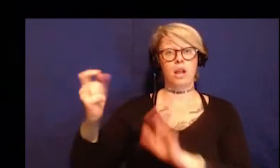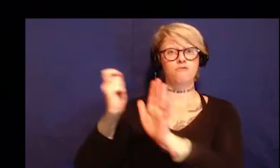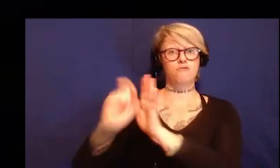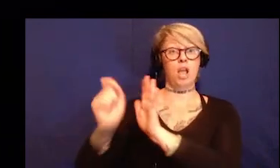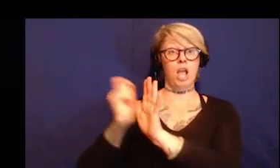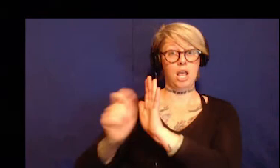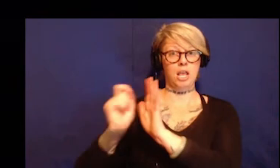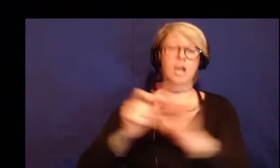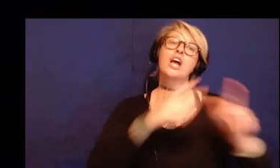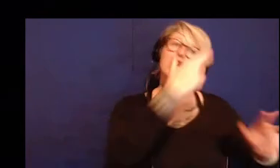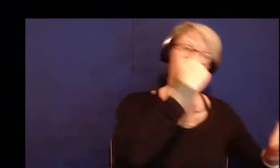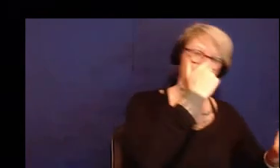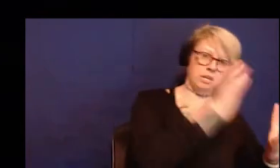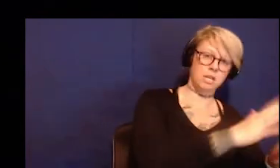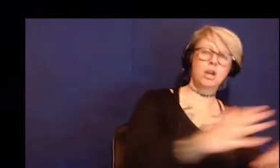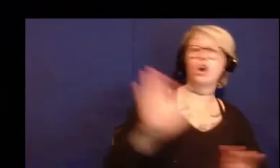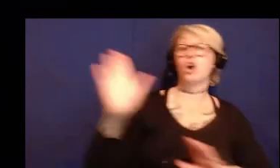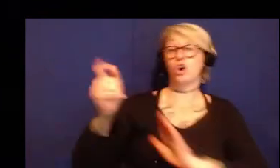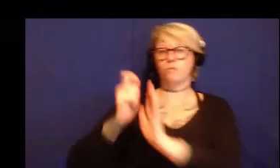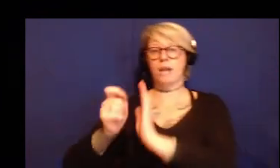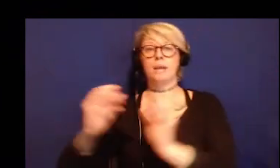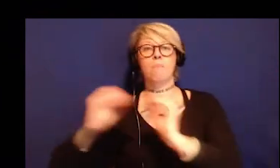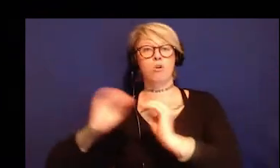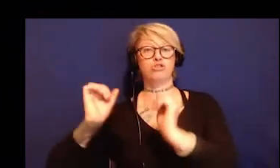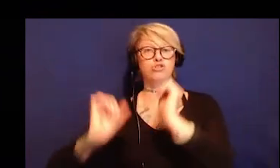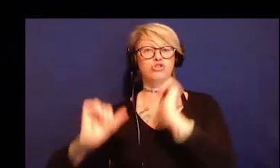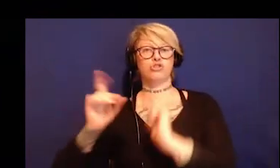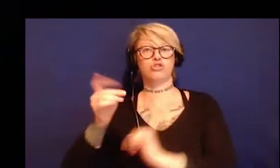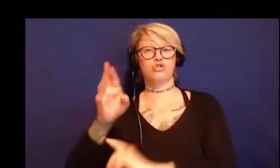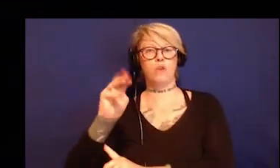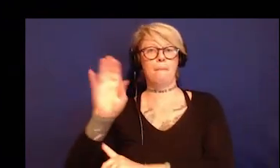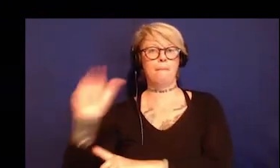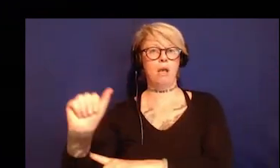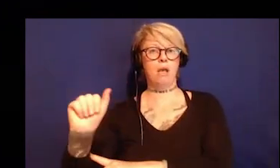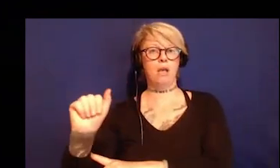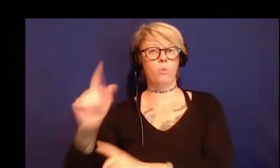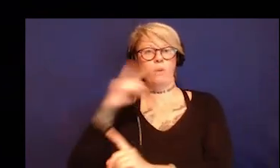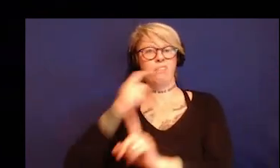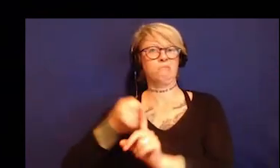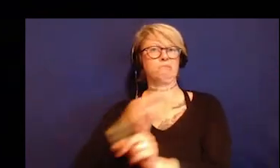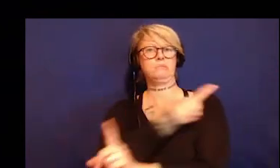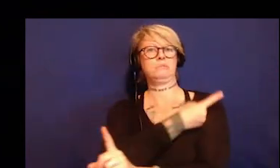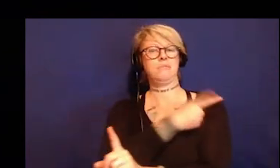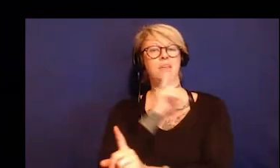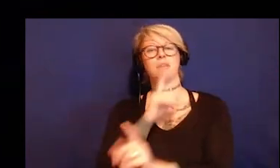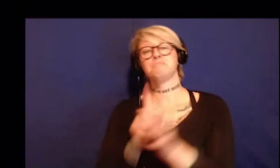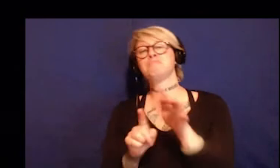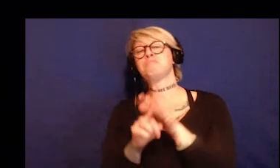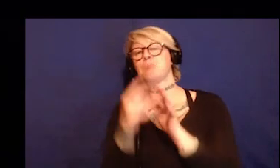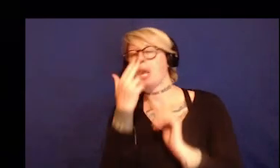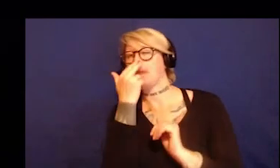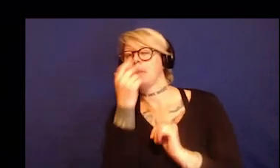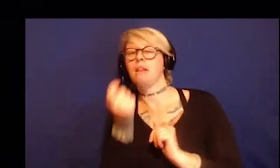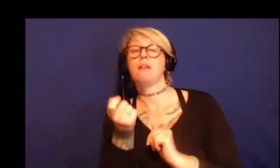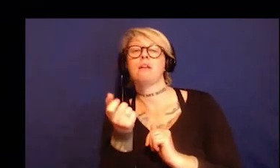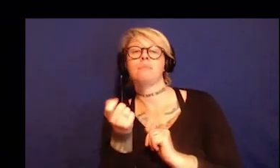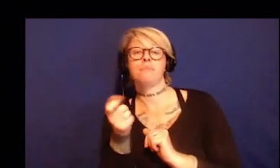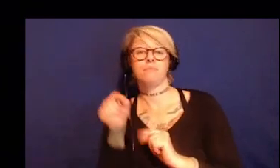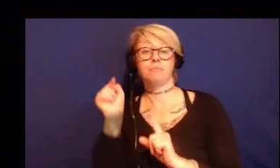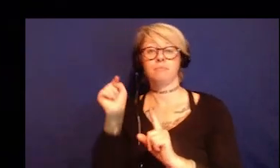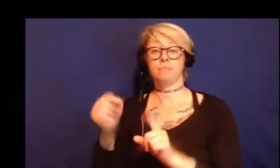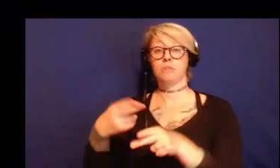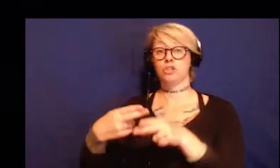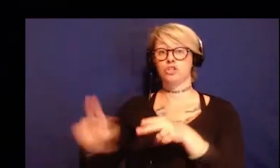comedy, leans more on the dramatic end with absurdity that brings comedic elements to the piece. And this piece is going to be a